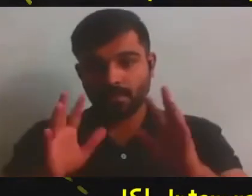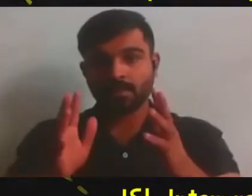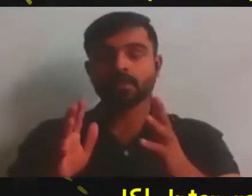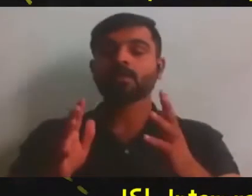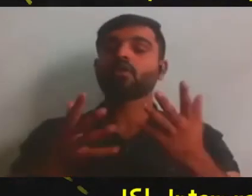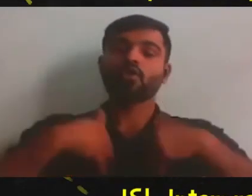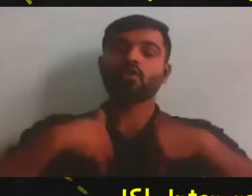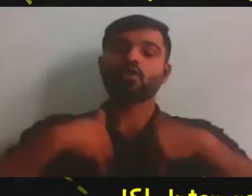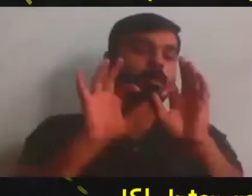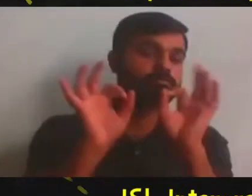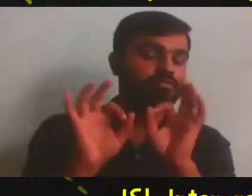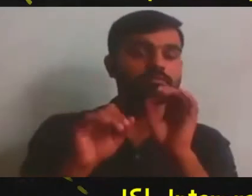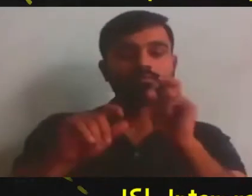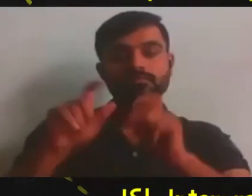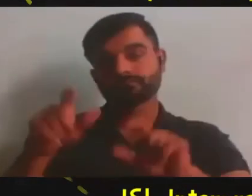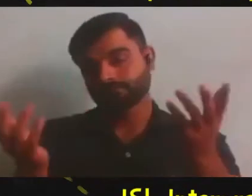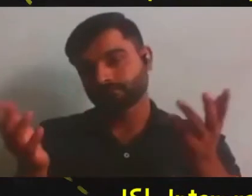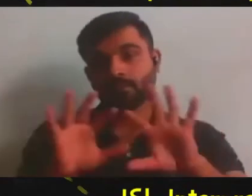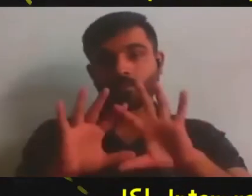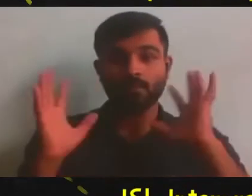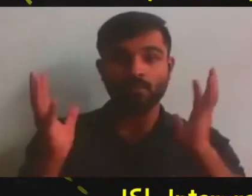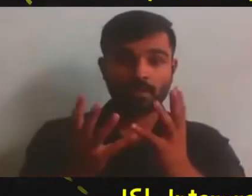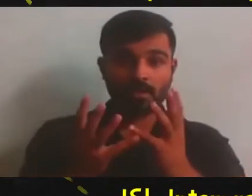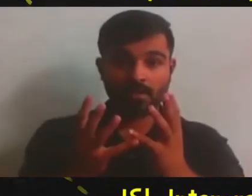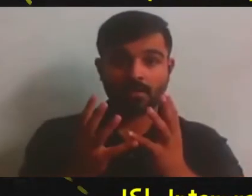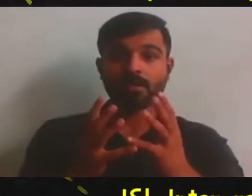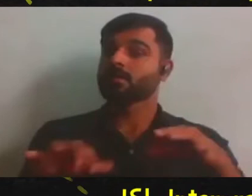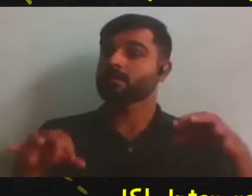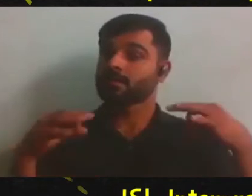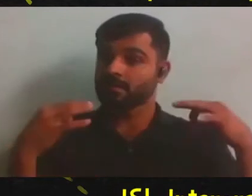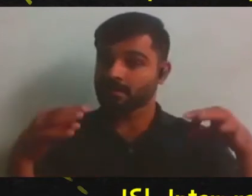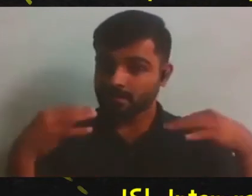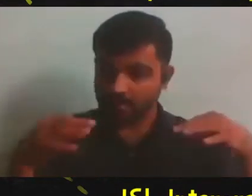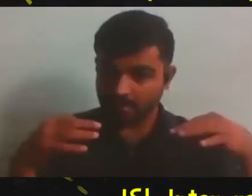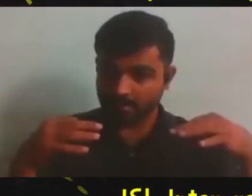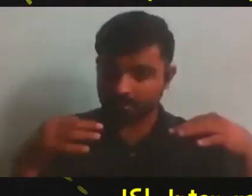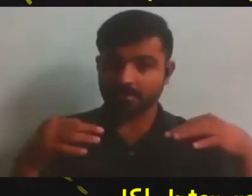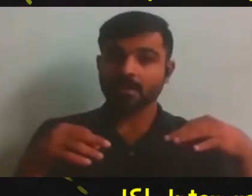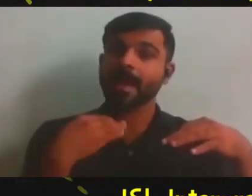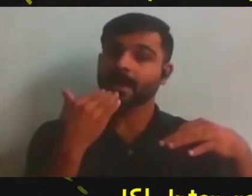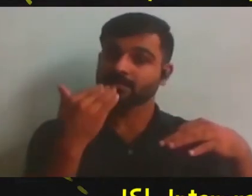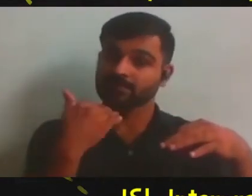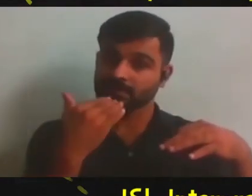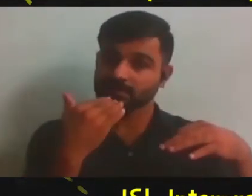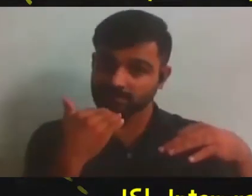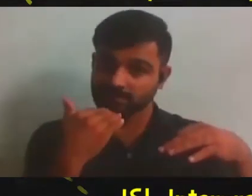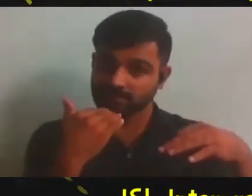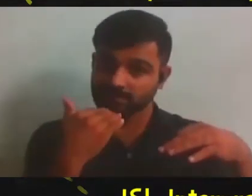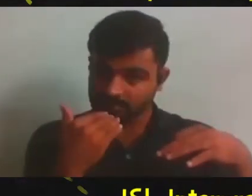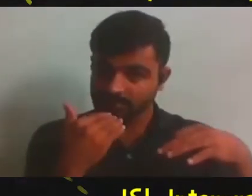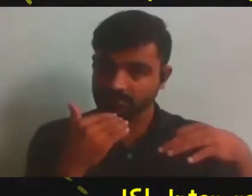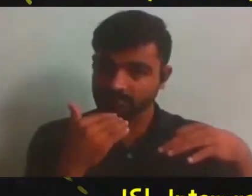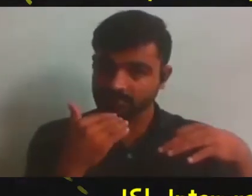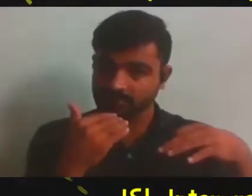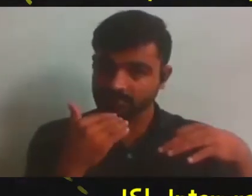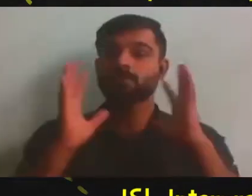non-human. A world of dance and of chocolate. A world with